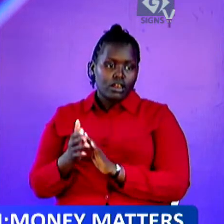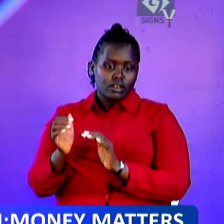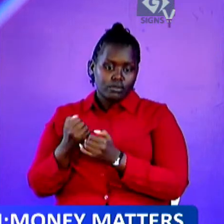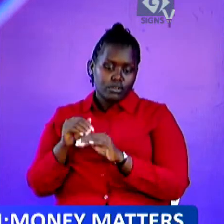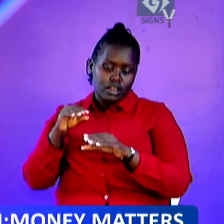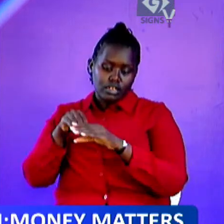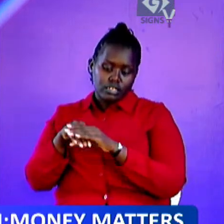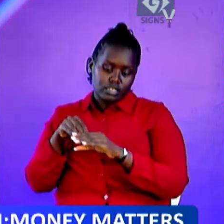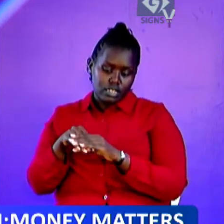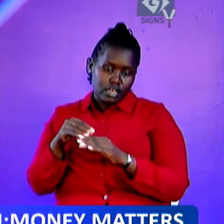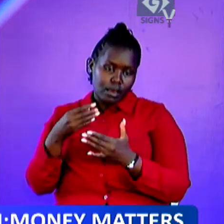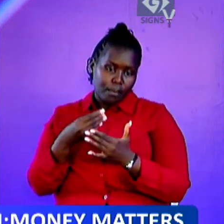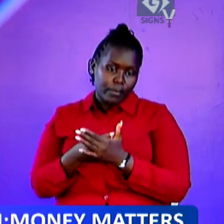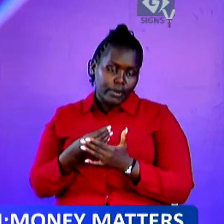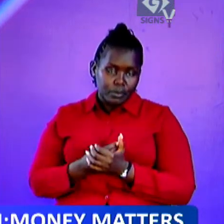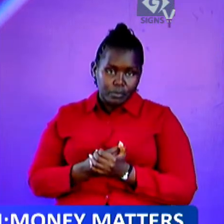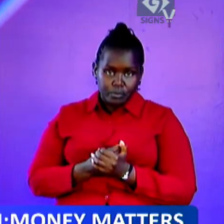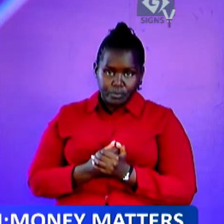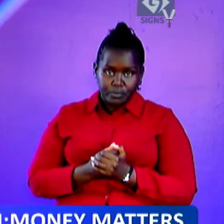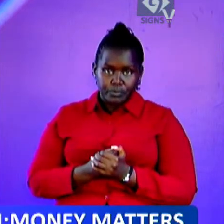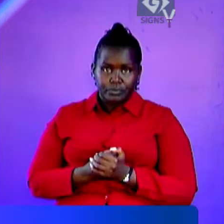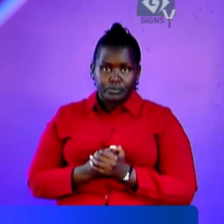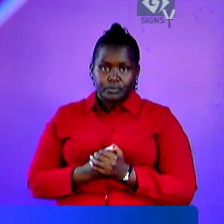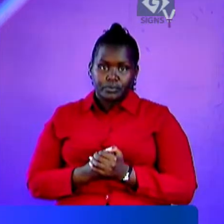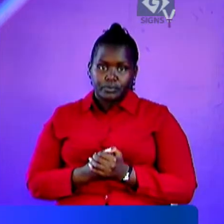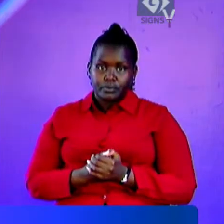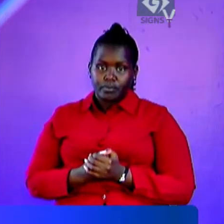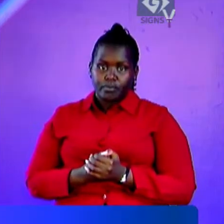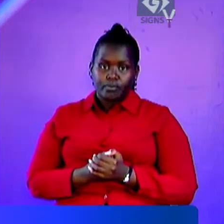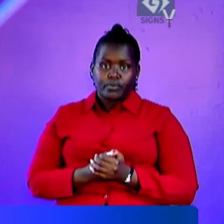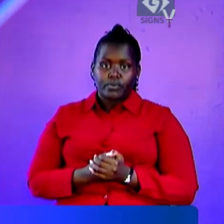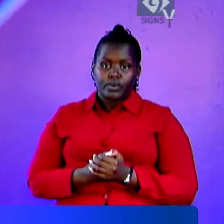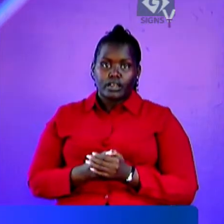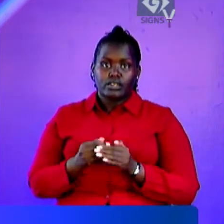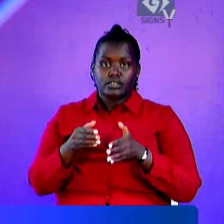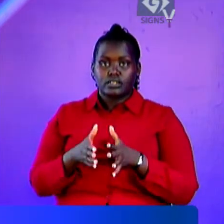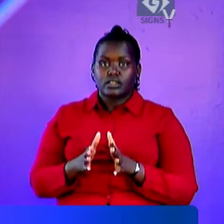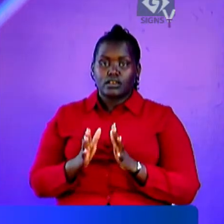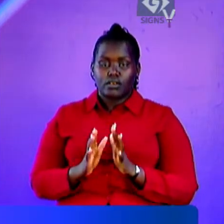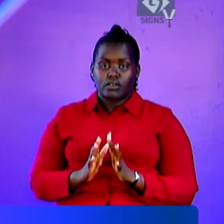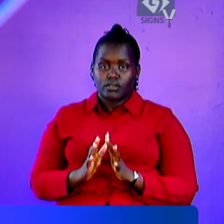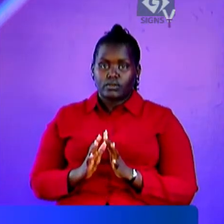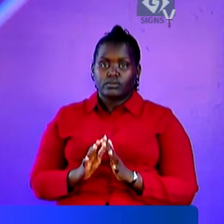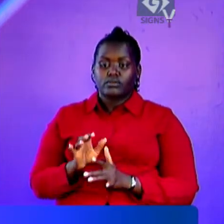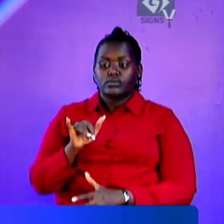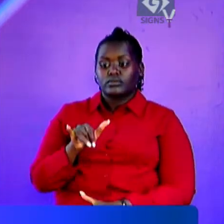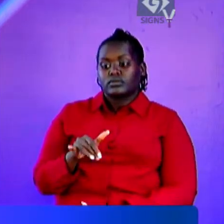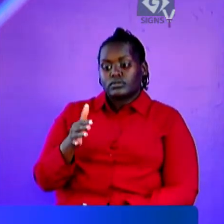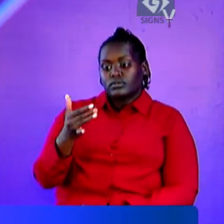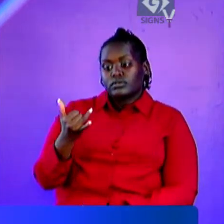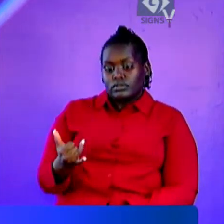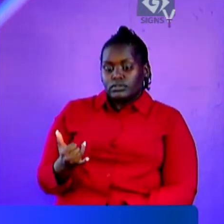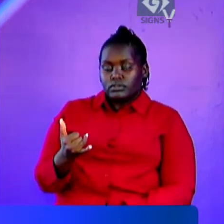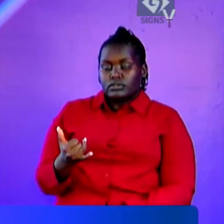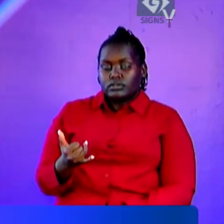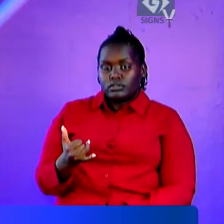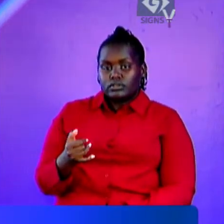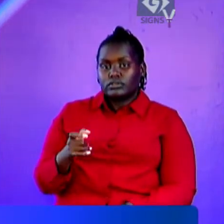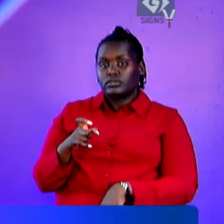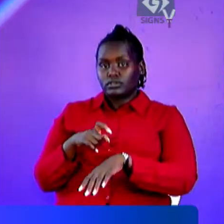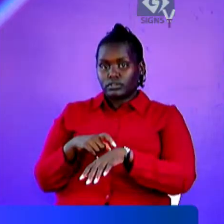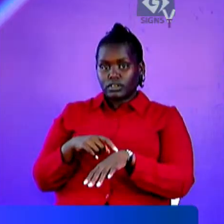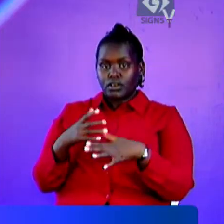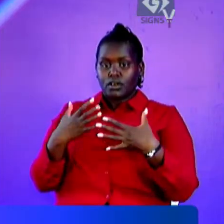capital. It is actually a route. Yeah. It's just that now is the time when